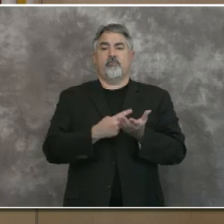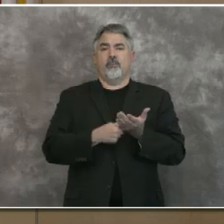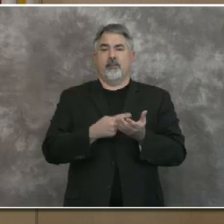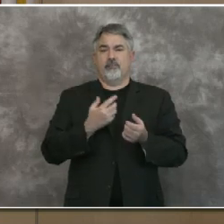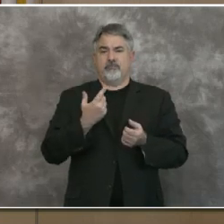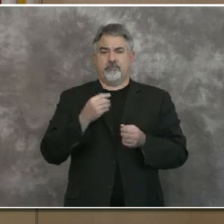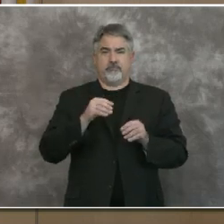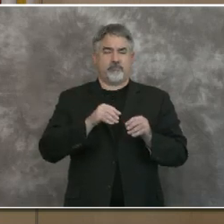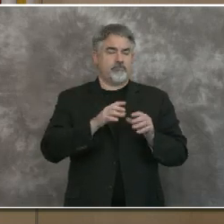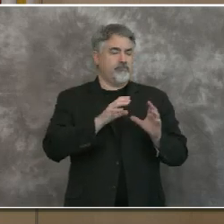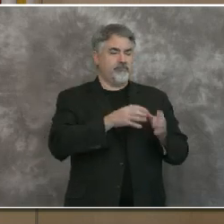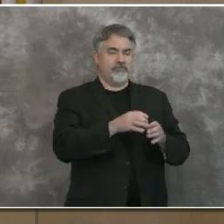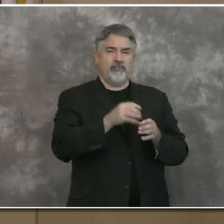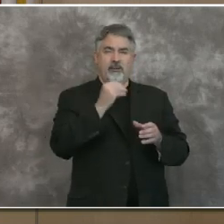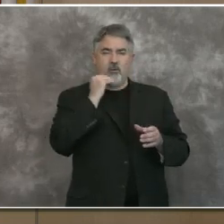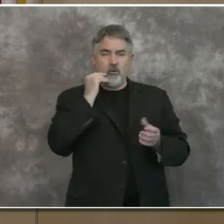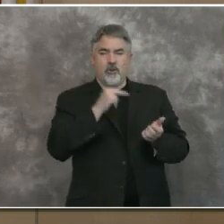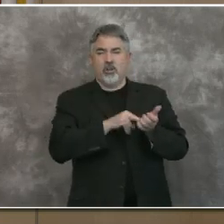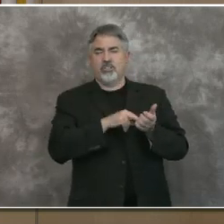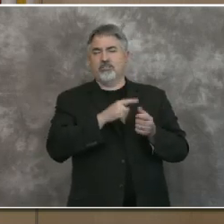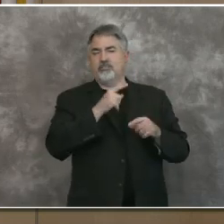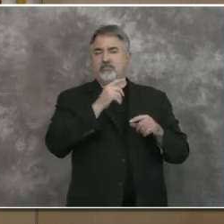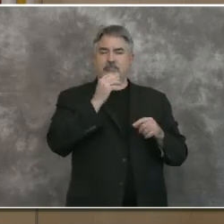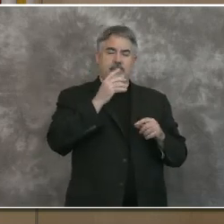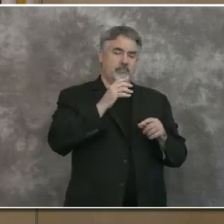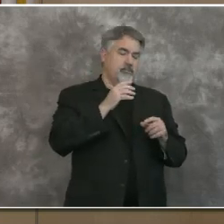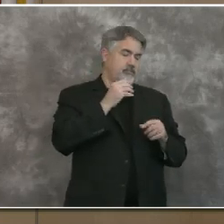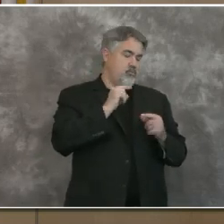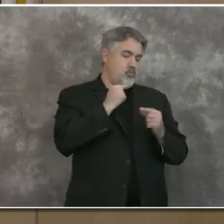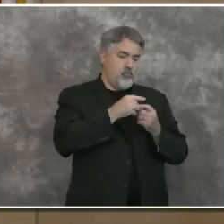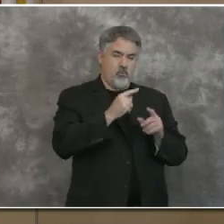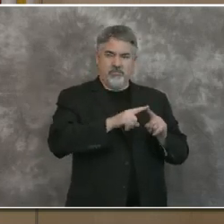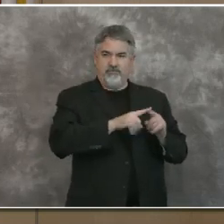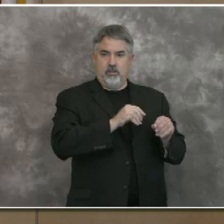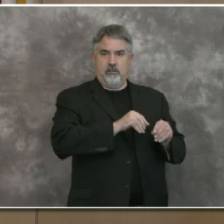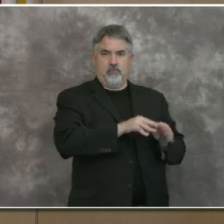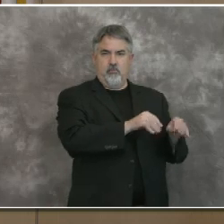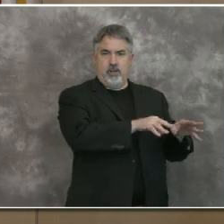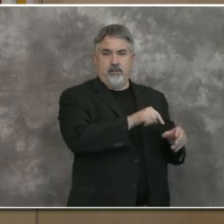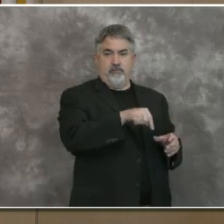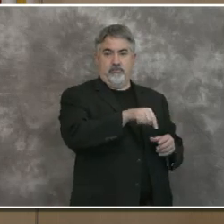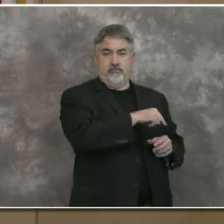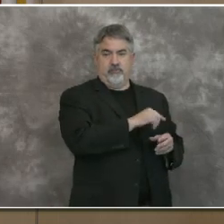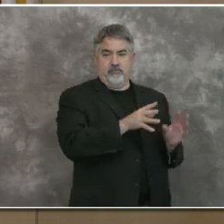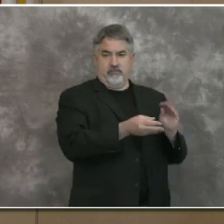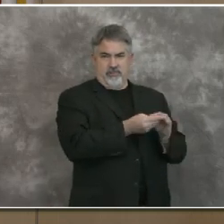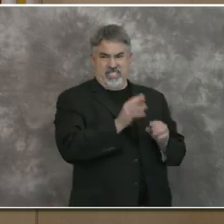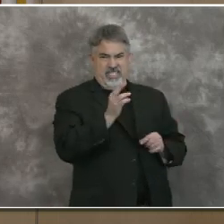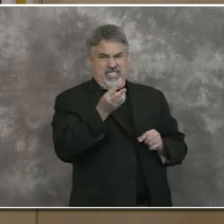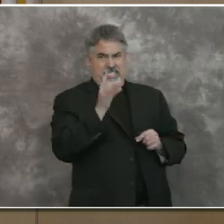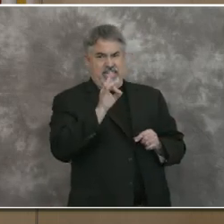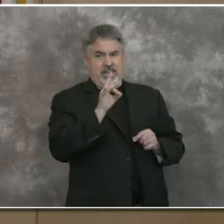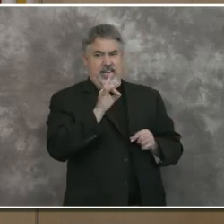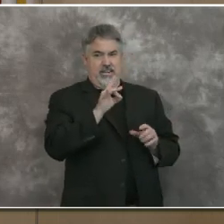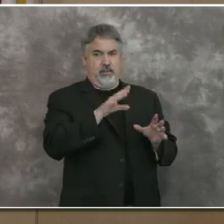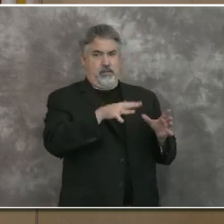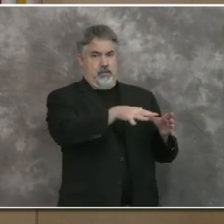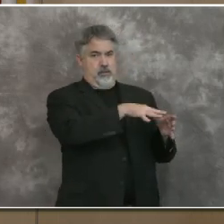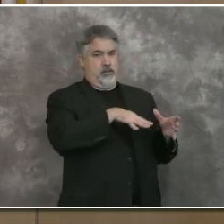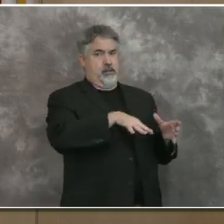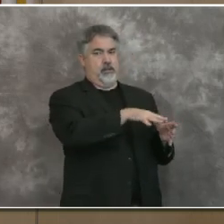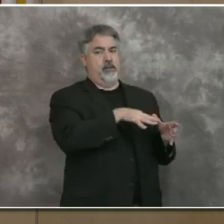in congregate and community settings, to date there have been a cumulative total of 68 confirmed active outbreaks.